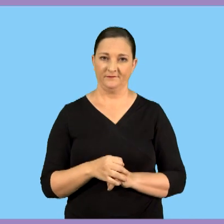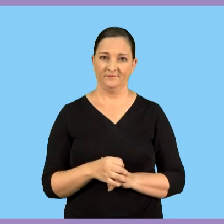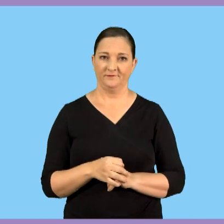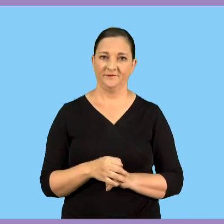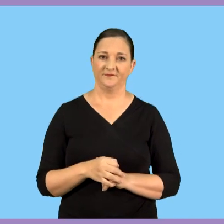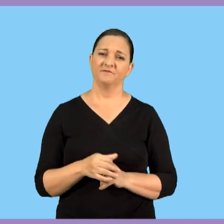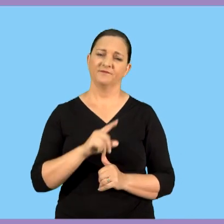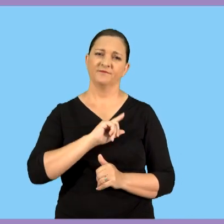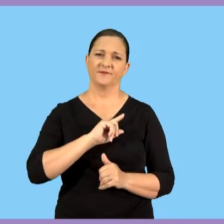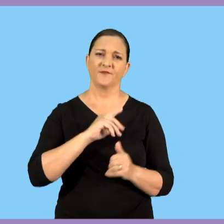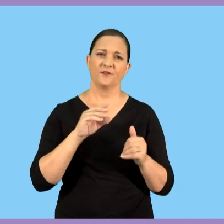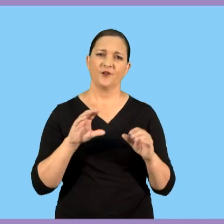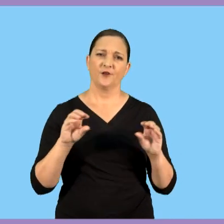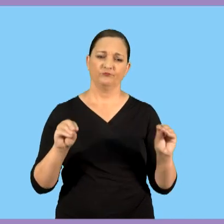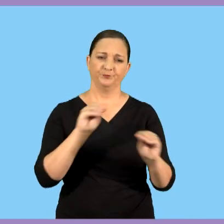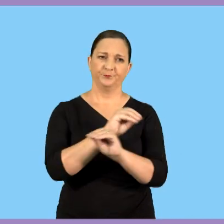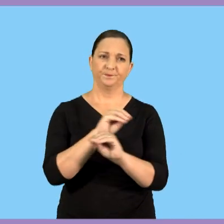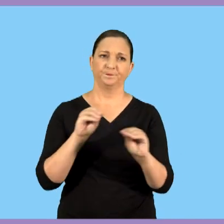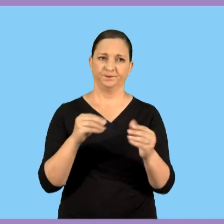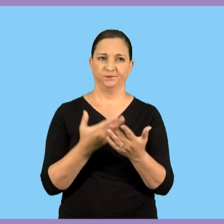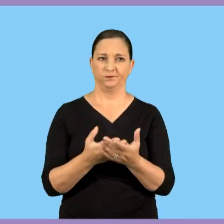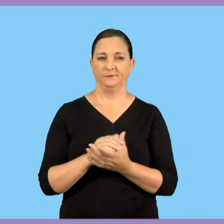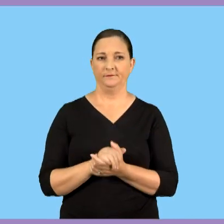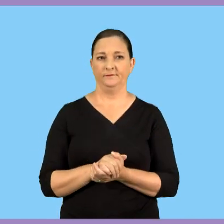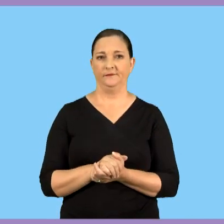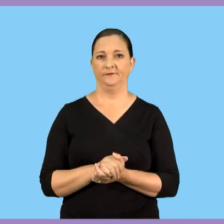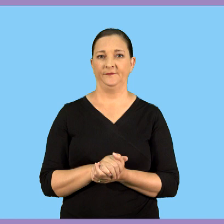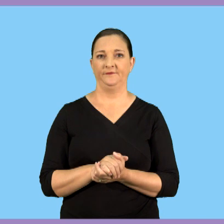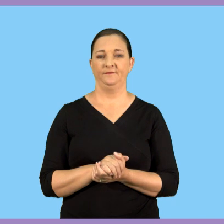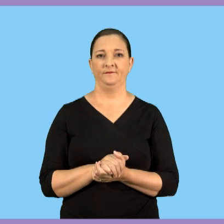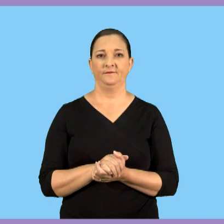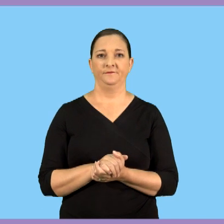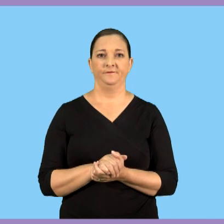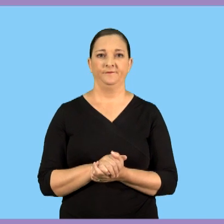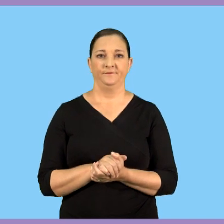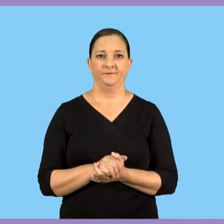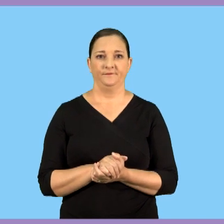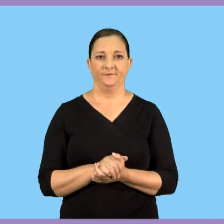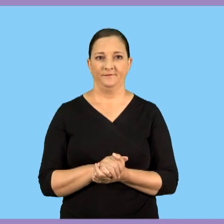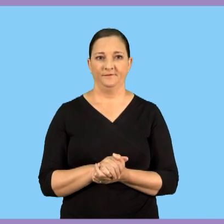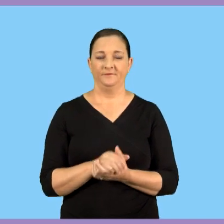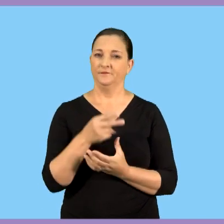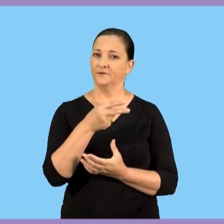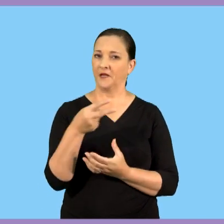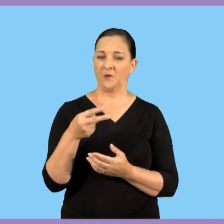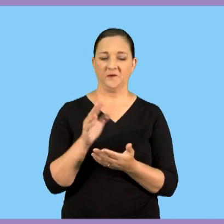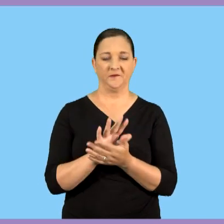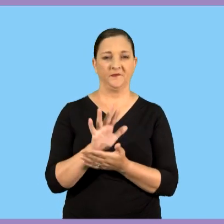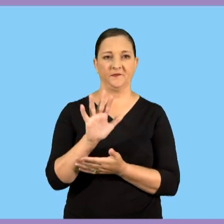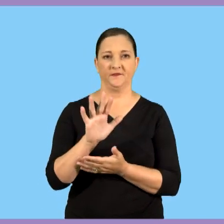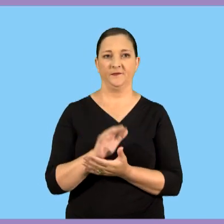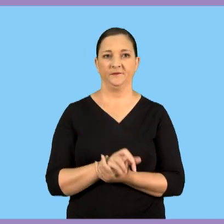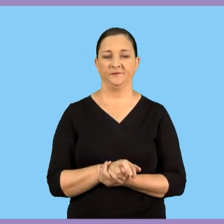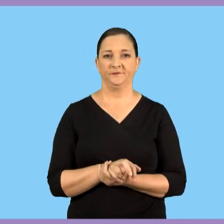because multiplication is commutative. Now, 3 multiplied by 5 or 5 multiplied by 3 is